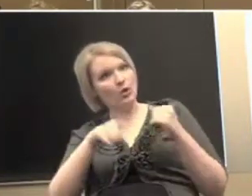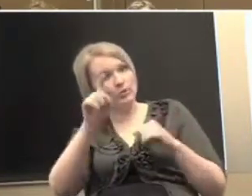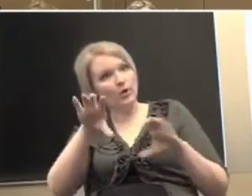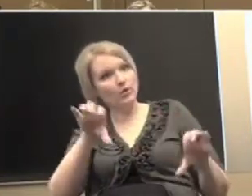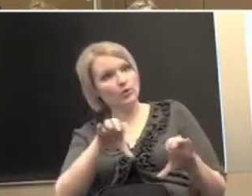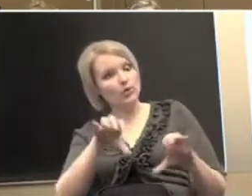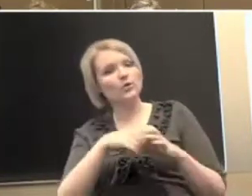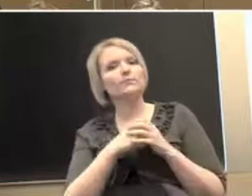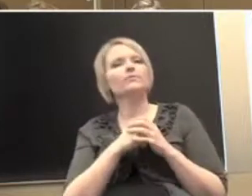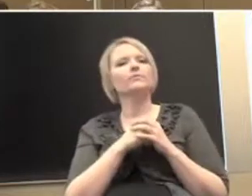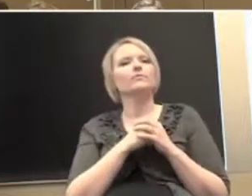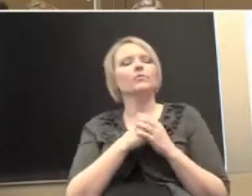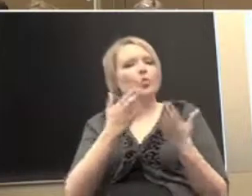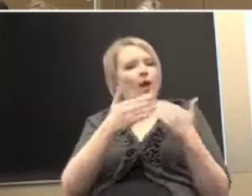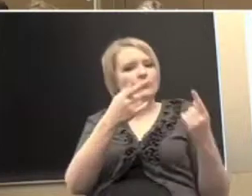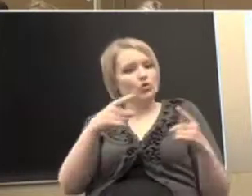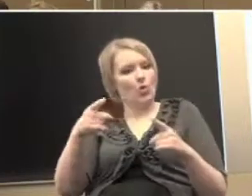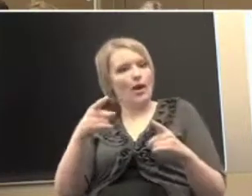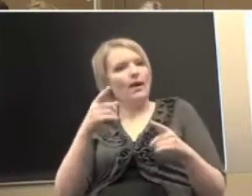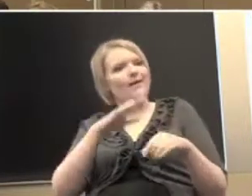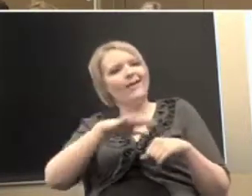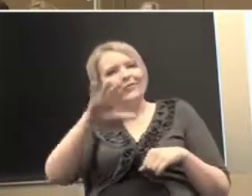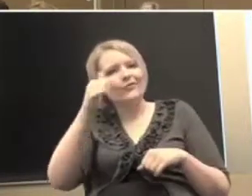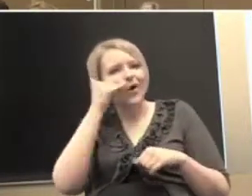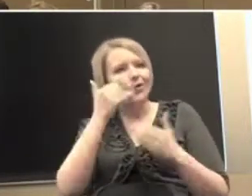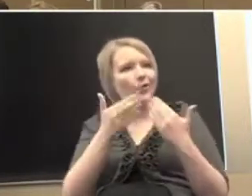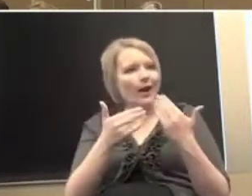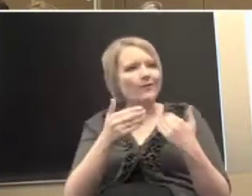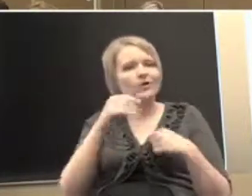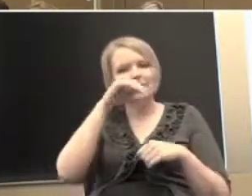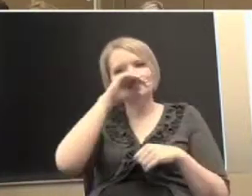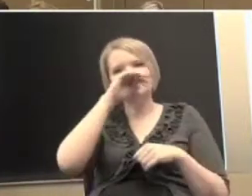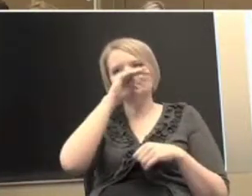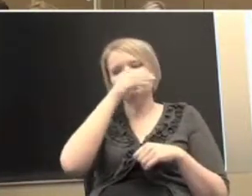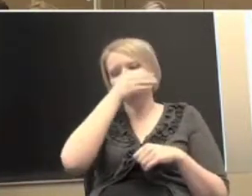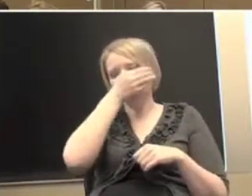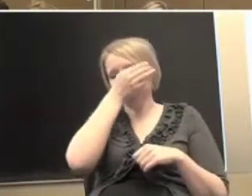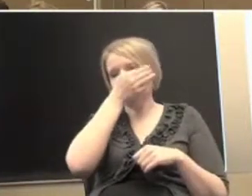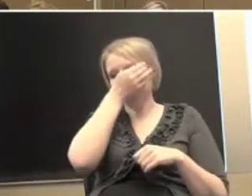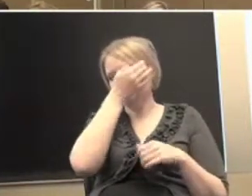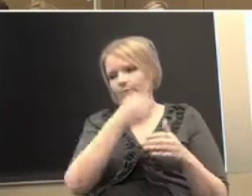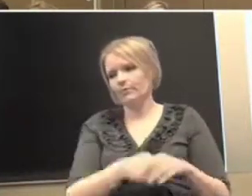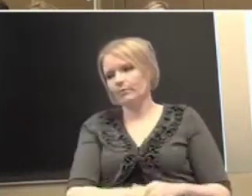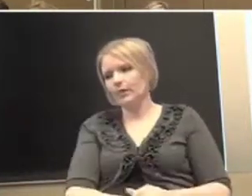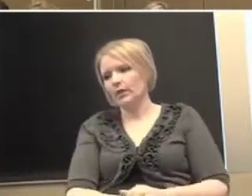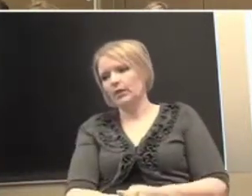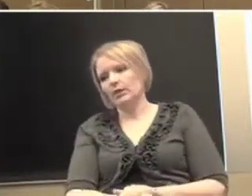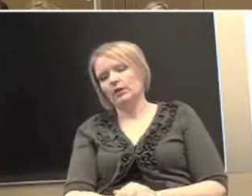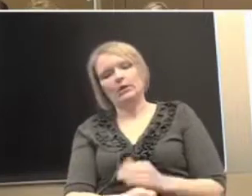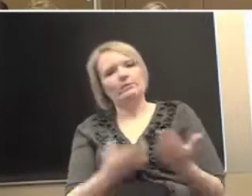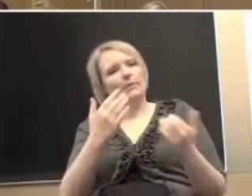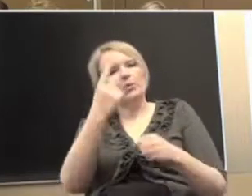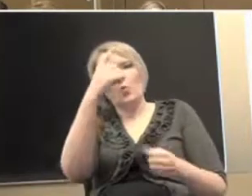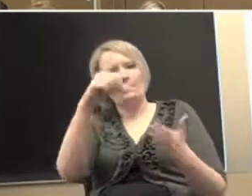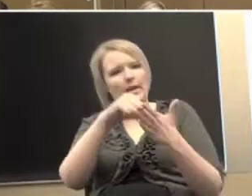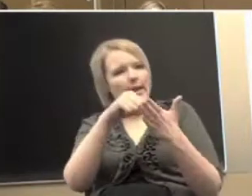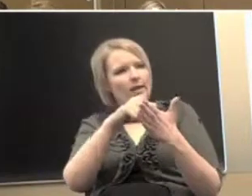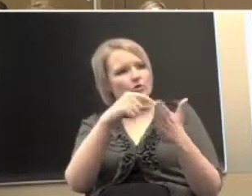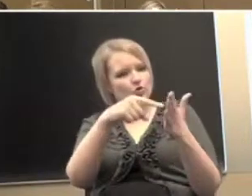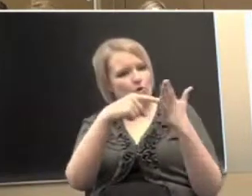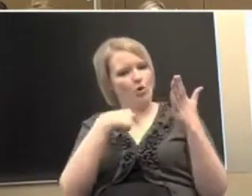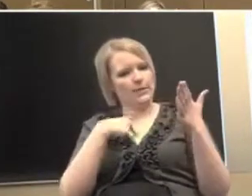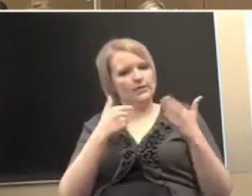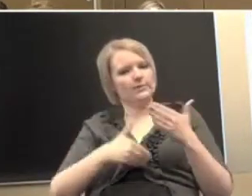out. Whatever's going on, it's on their phone, whatever's, and we can, or maybe it's got just a page that comes up that gives me my